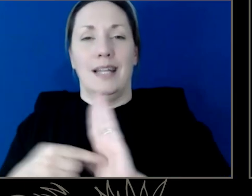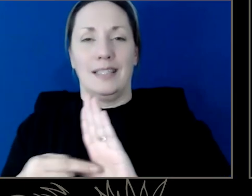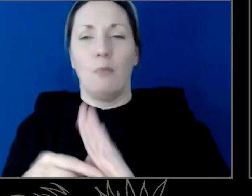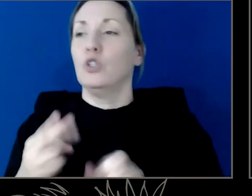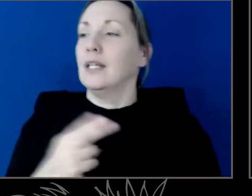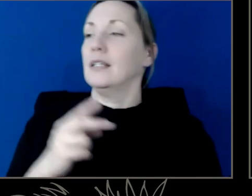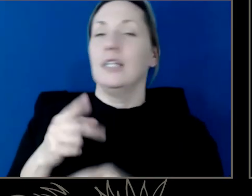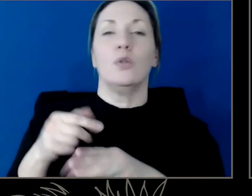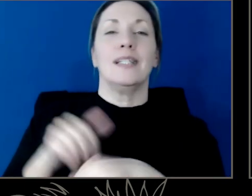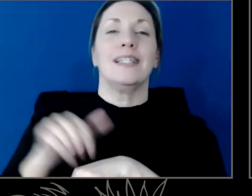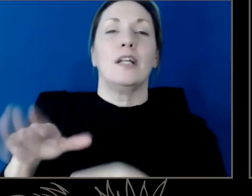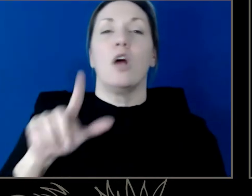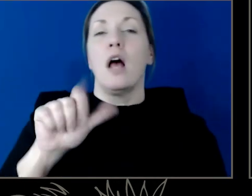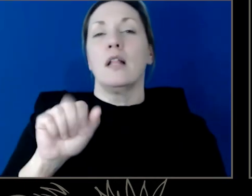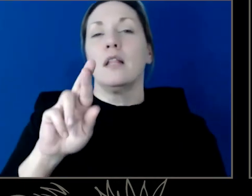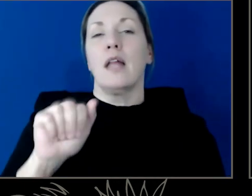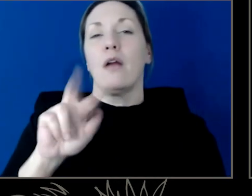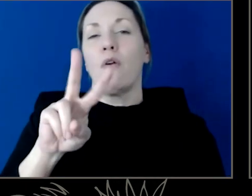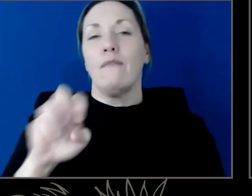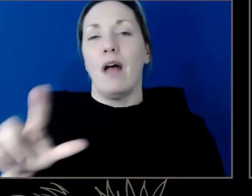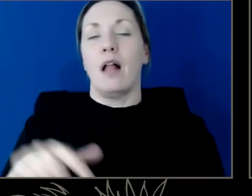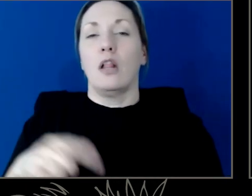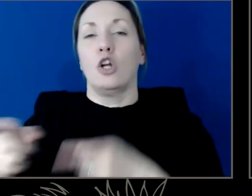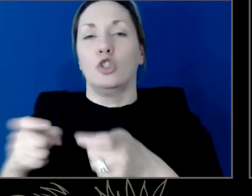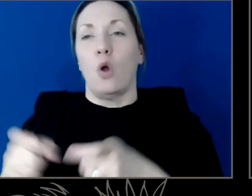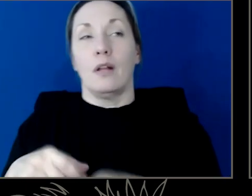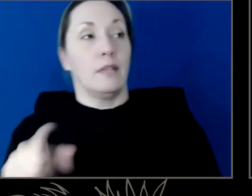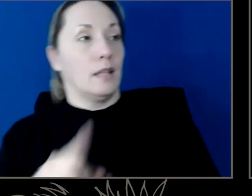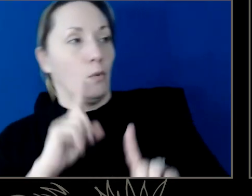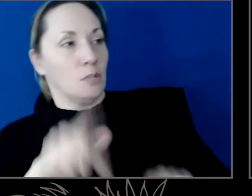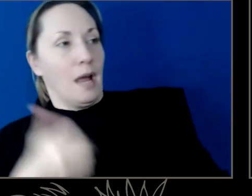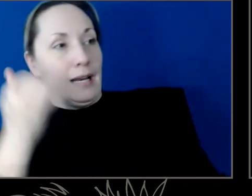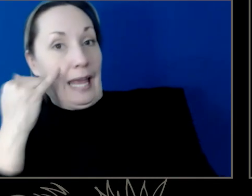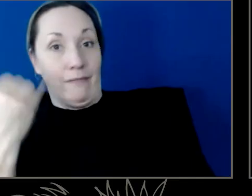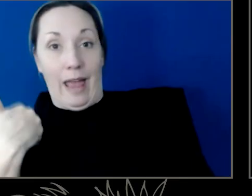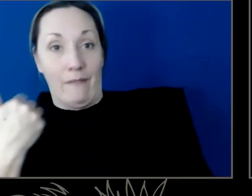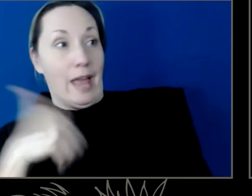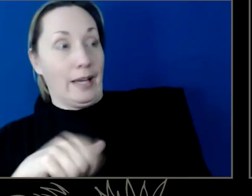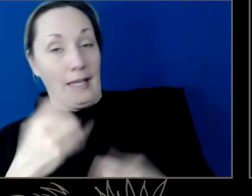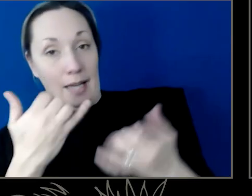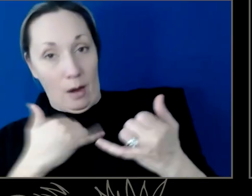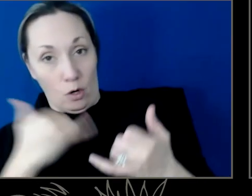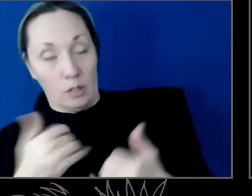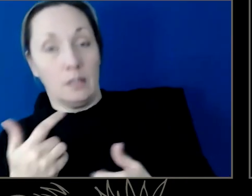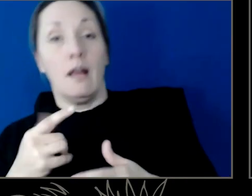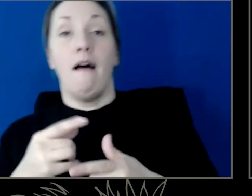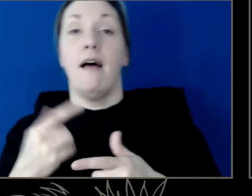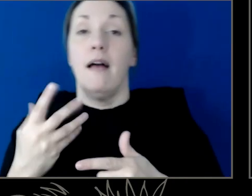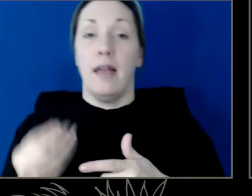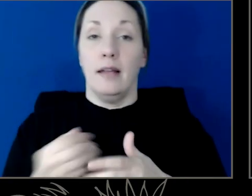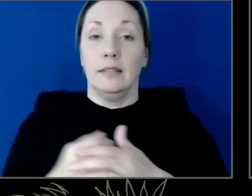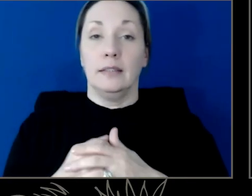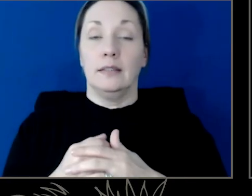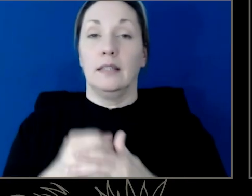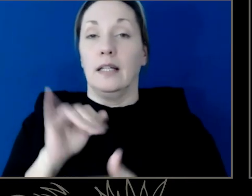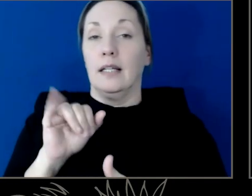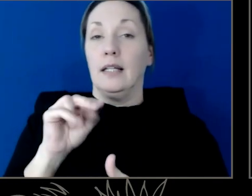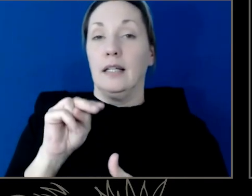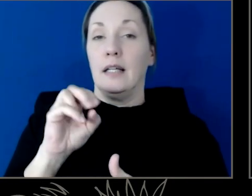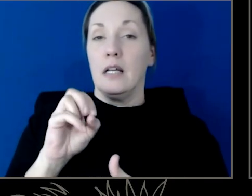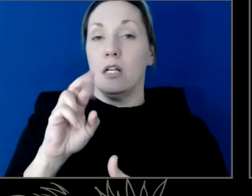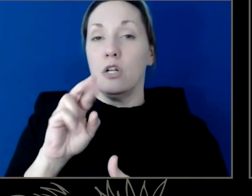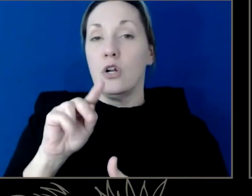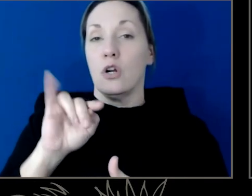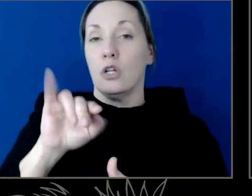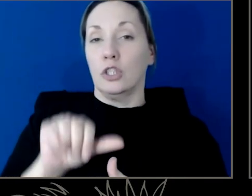Your Laravel would then respond with any errors if there were any. and Inertia would